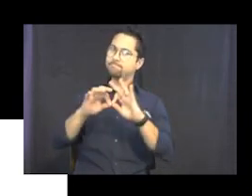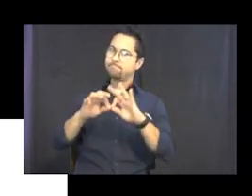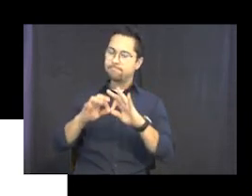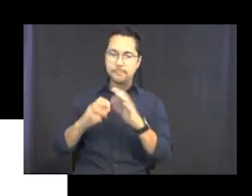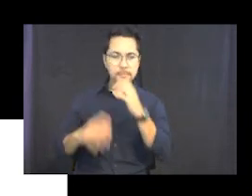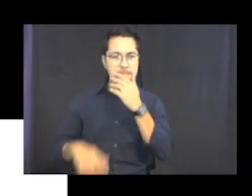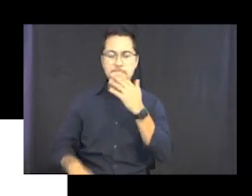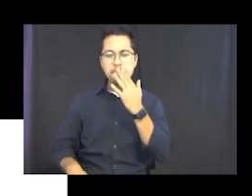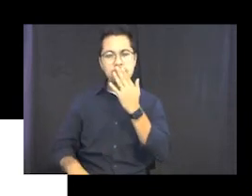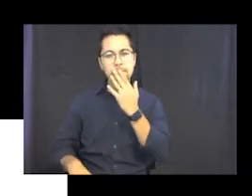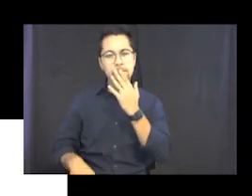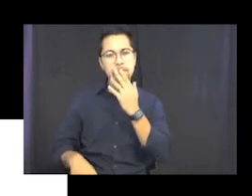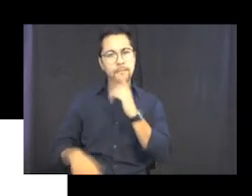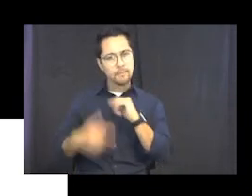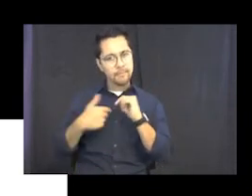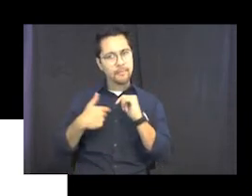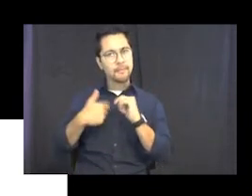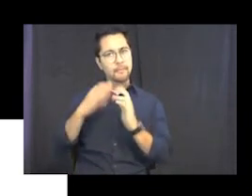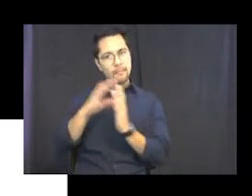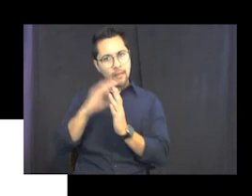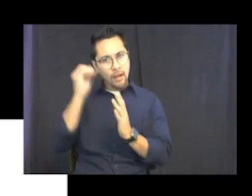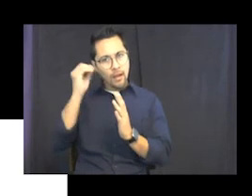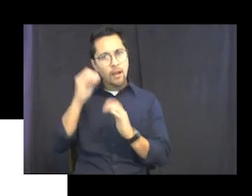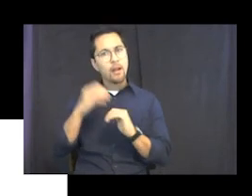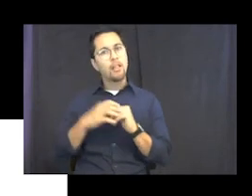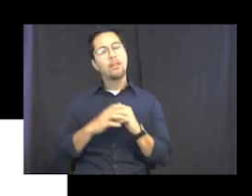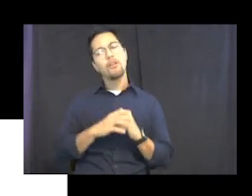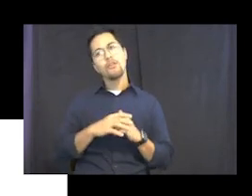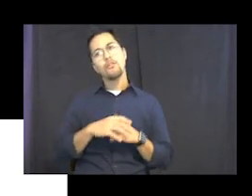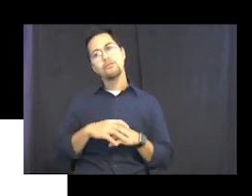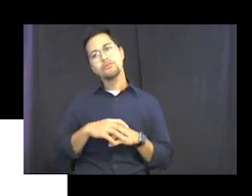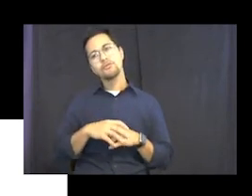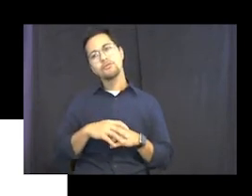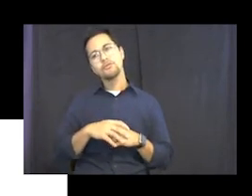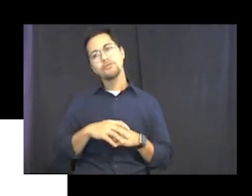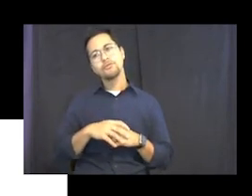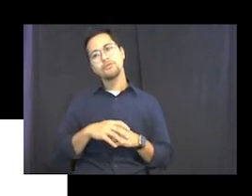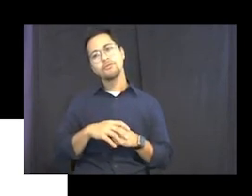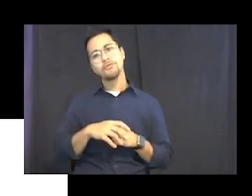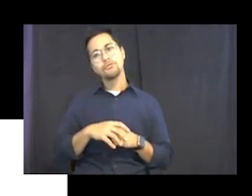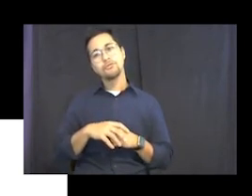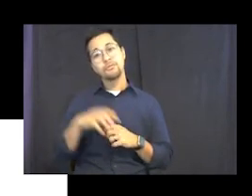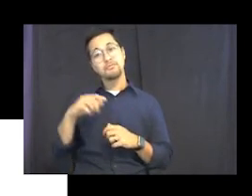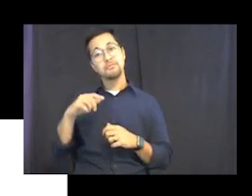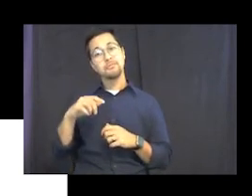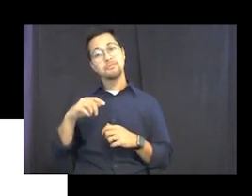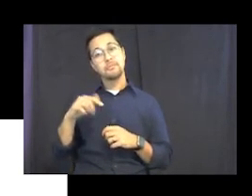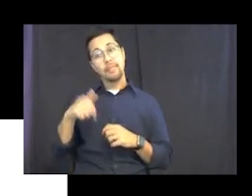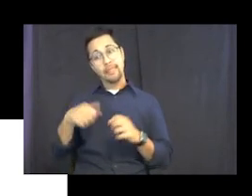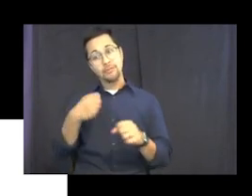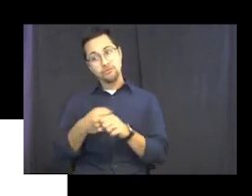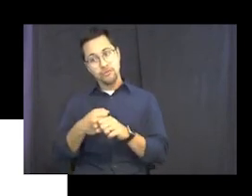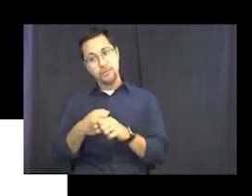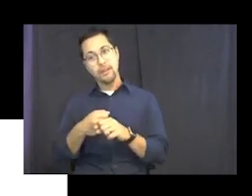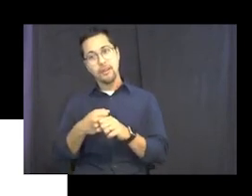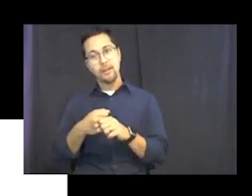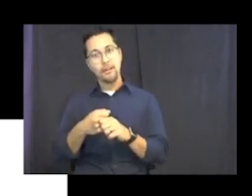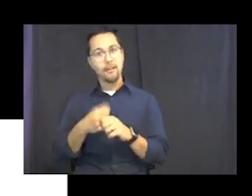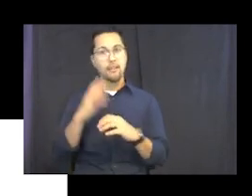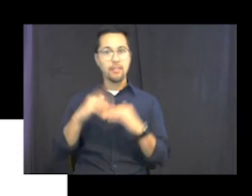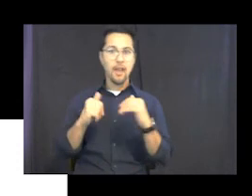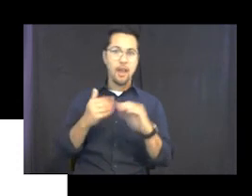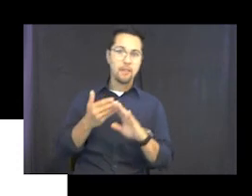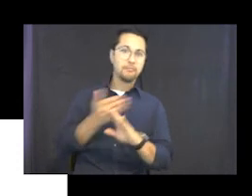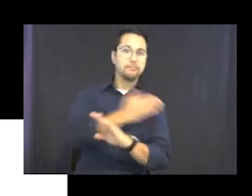and that I've learned even more this year than any prior year, is